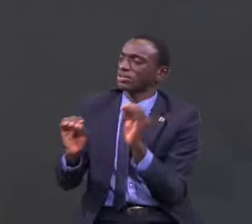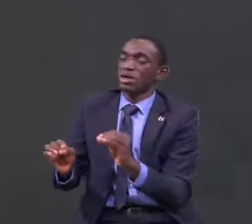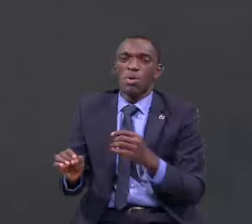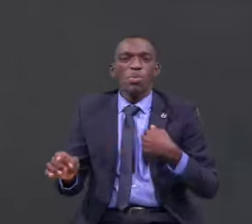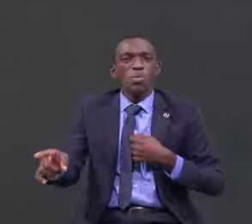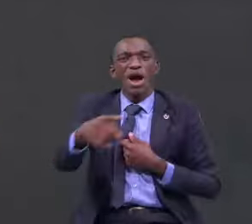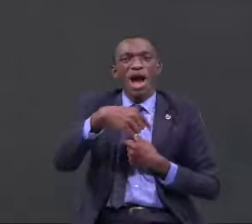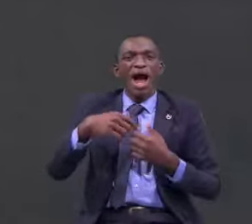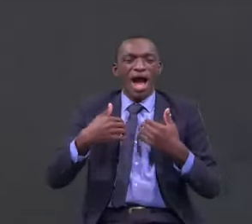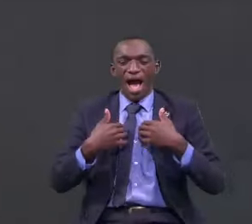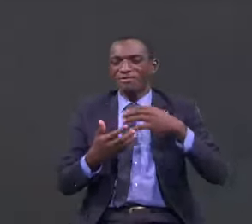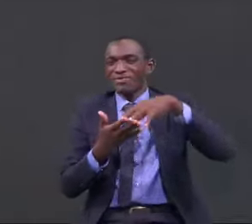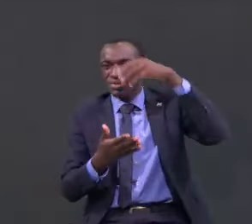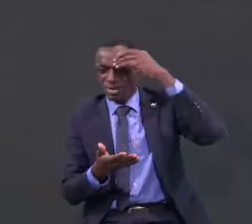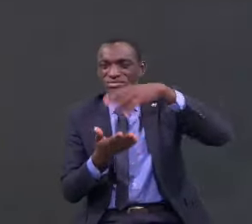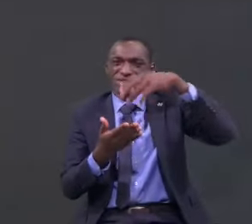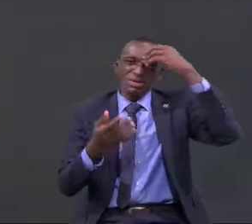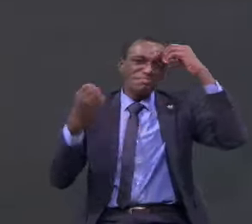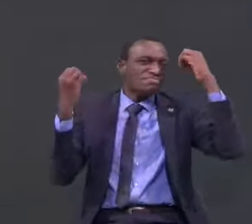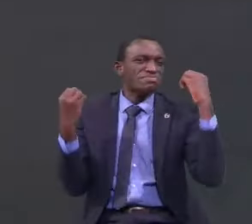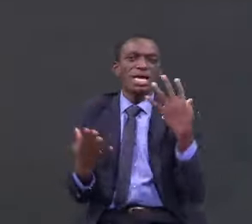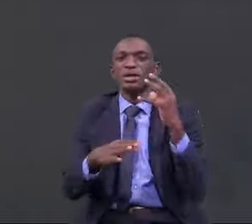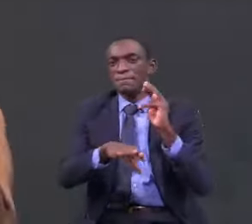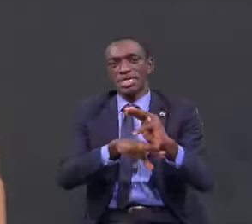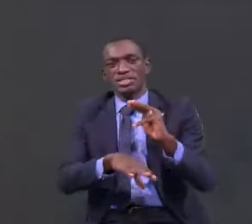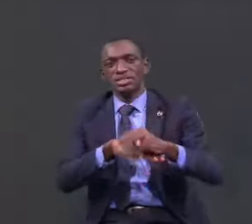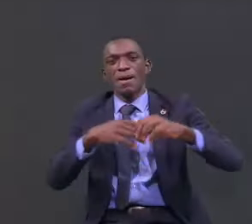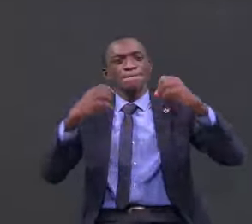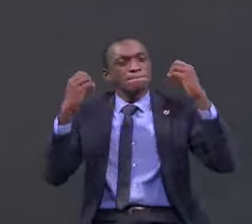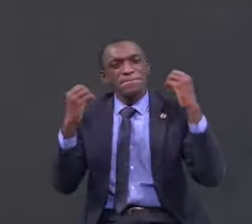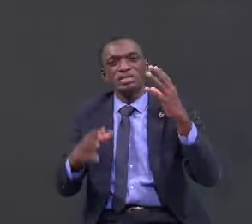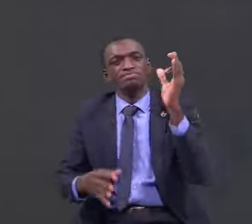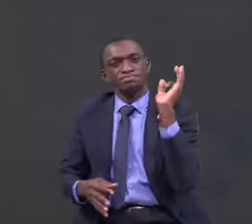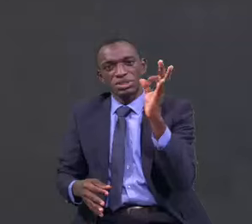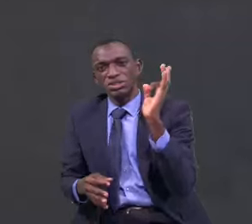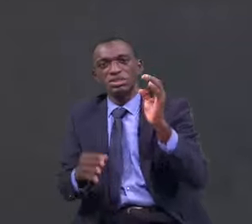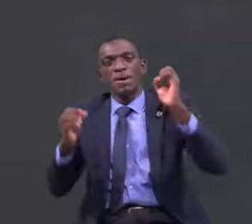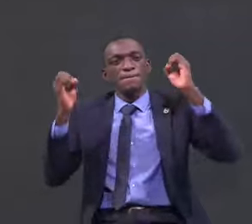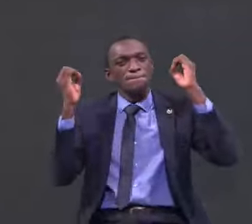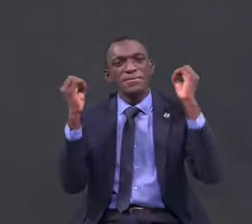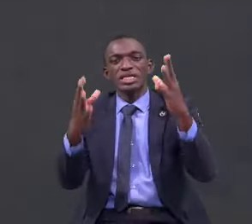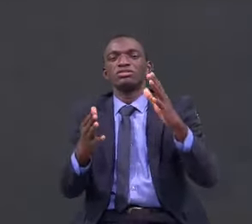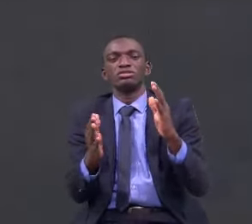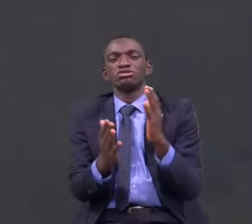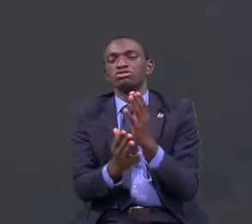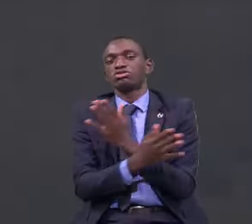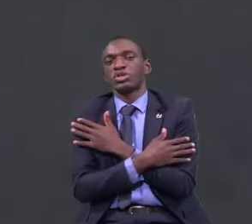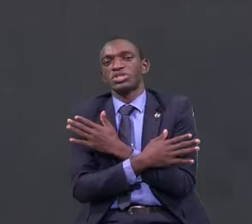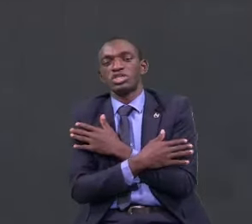lot of messages, a lot of Sunday scripture, a lot of Sunday school. Now receive that.